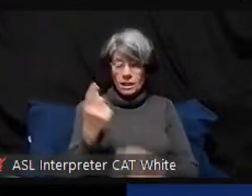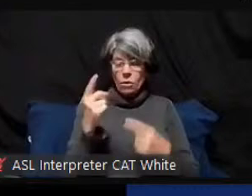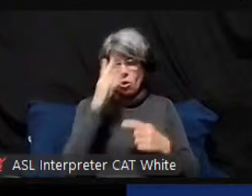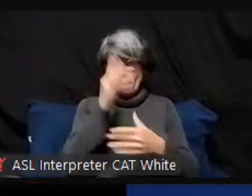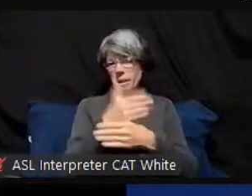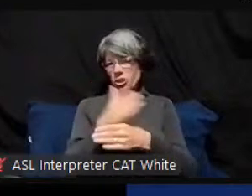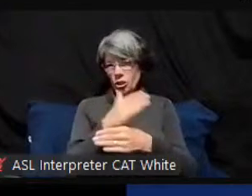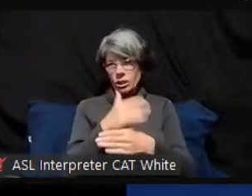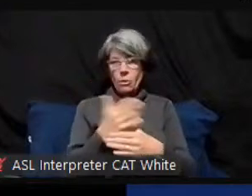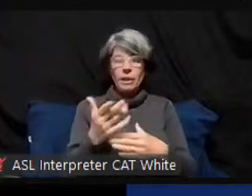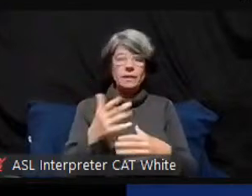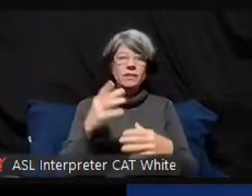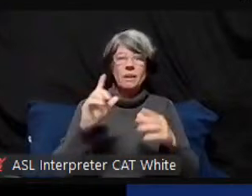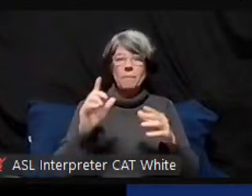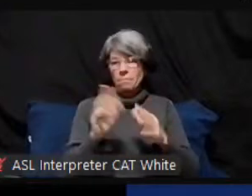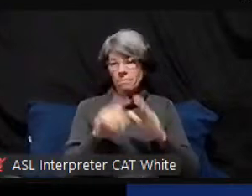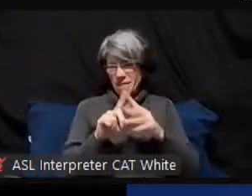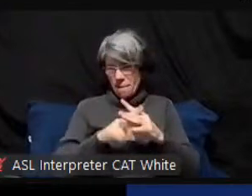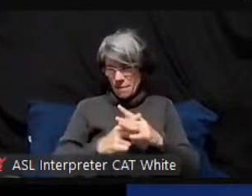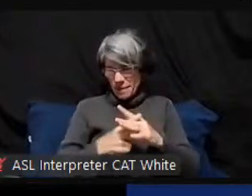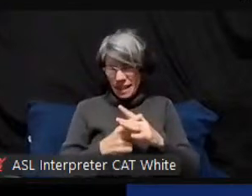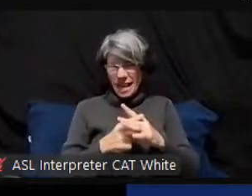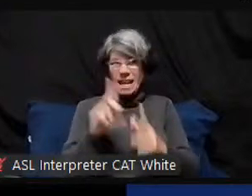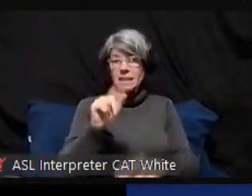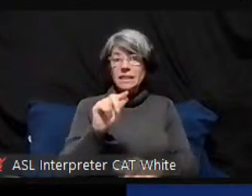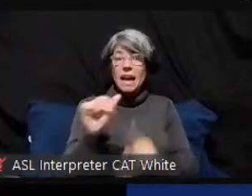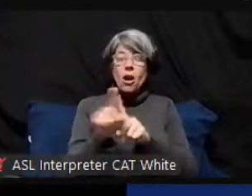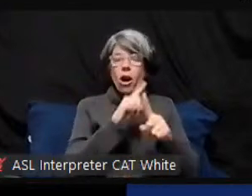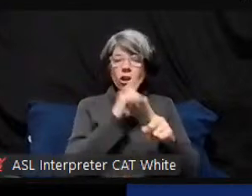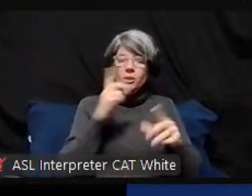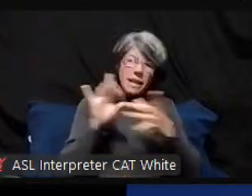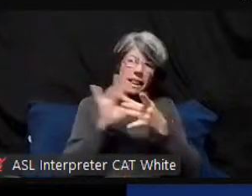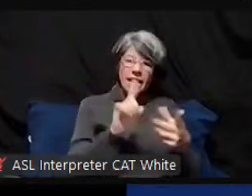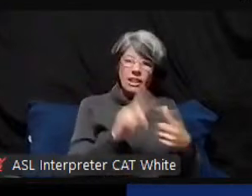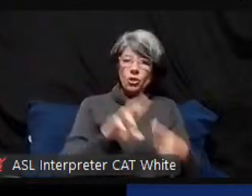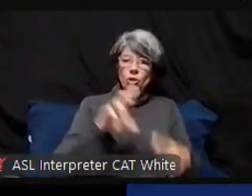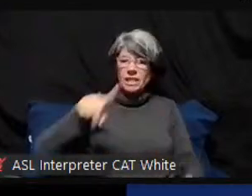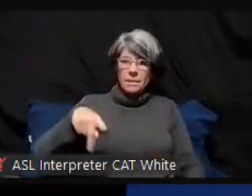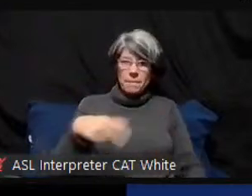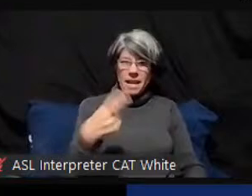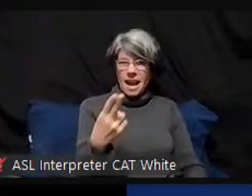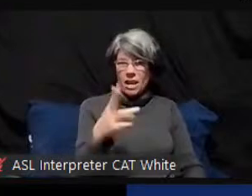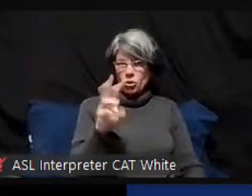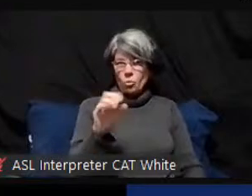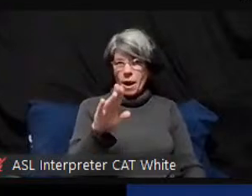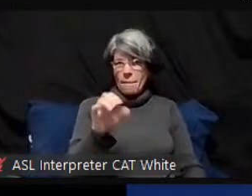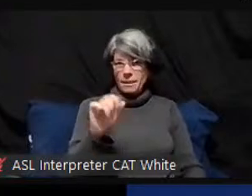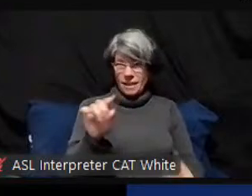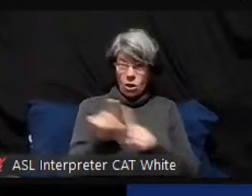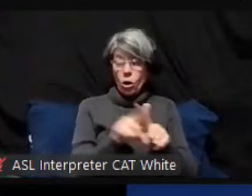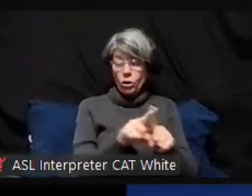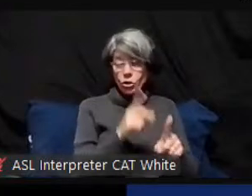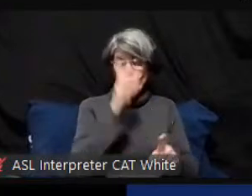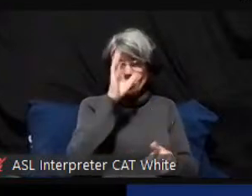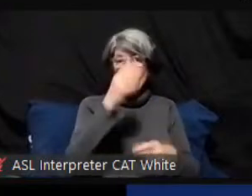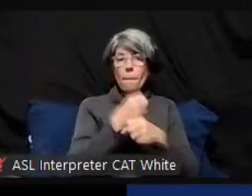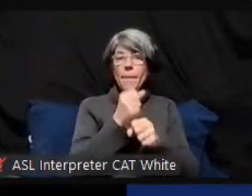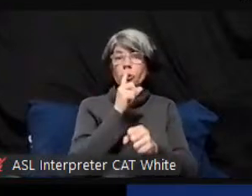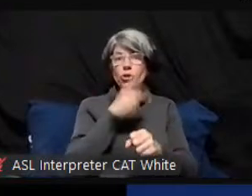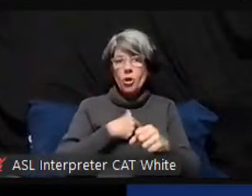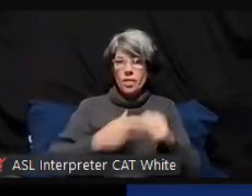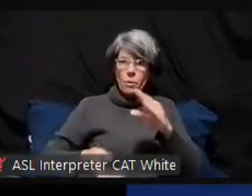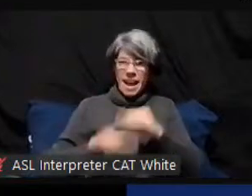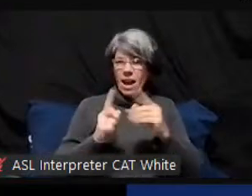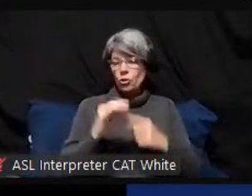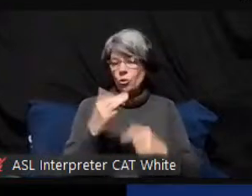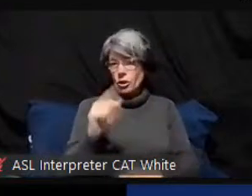sharing out some preliminary data, but also those will be linked on the DPH's website. So we'll make sure that we get in the chat